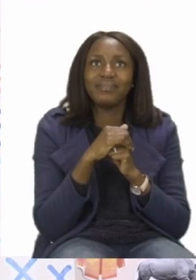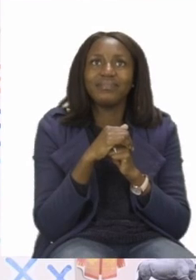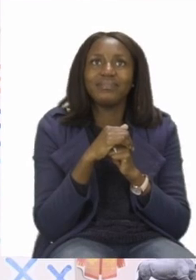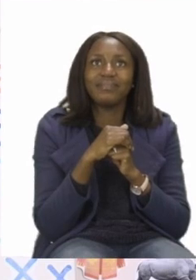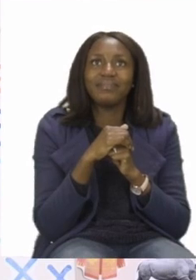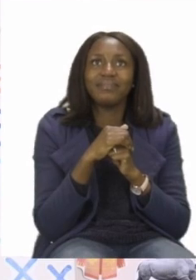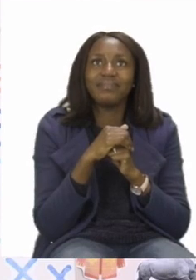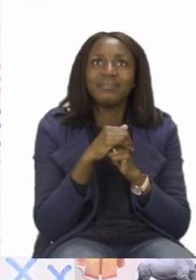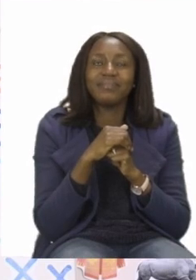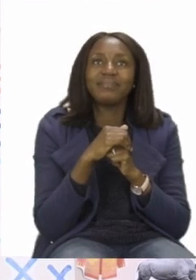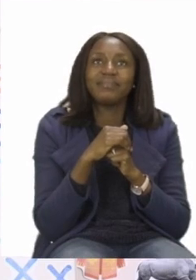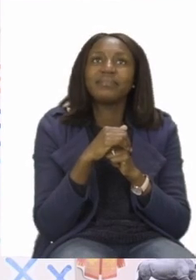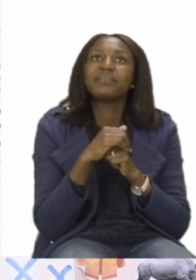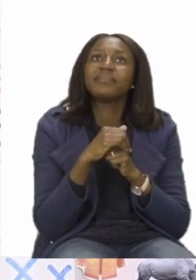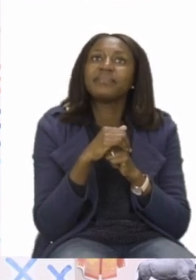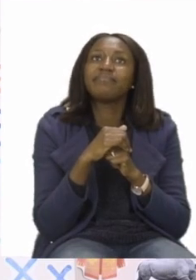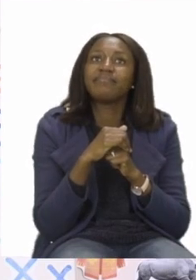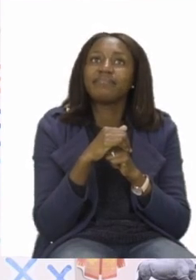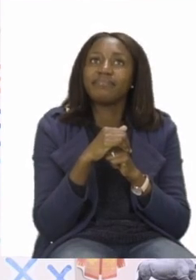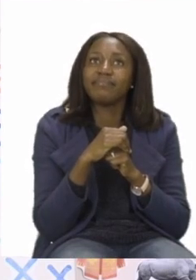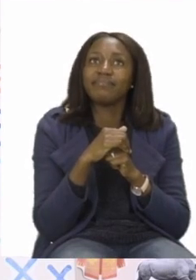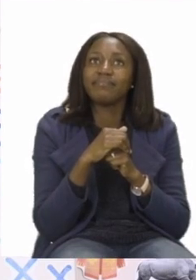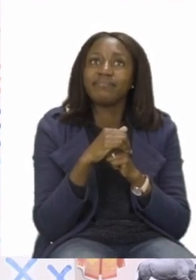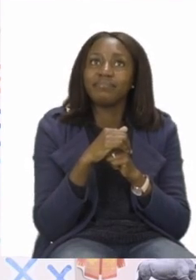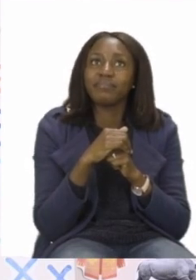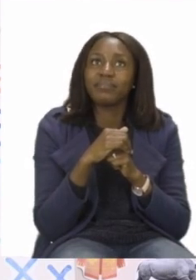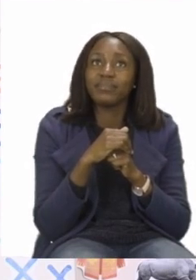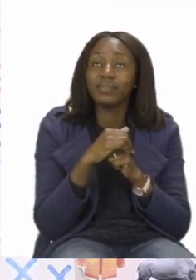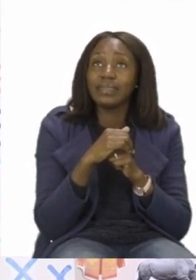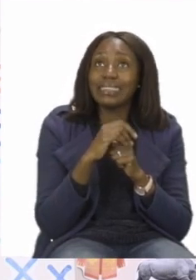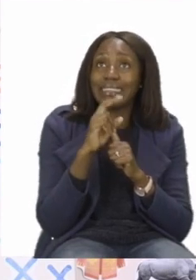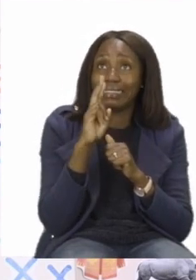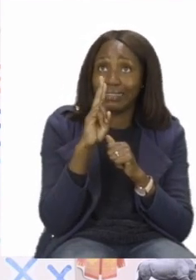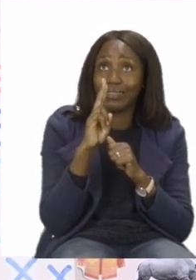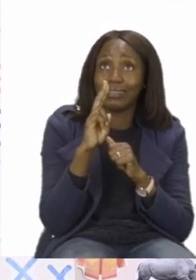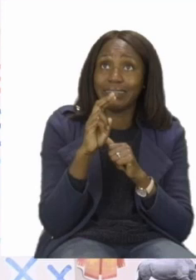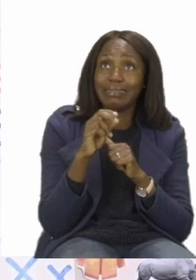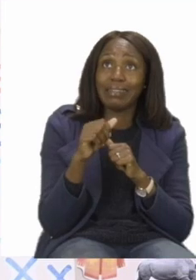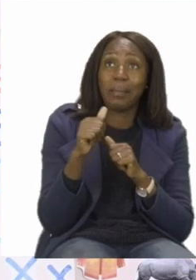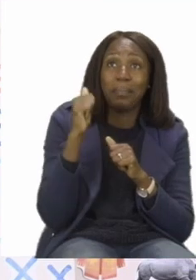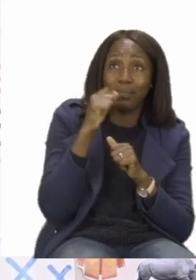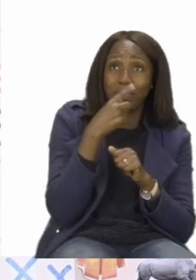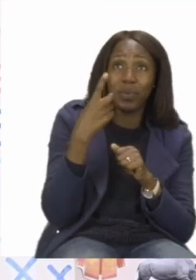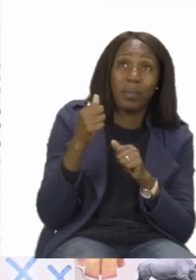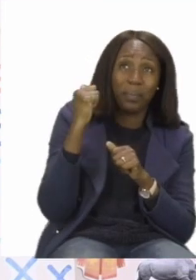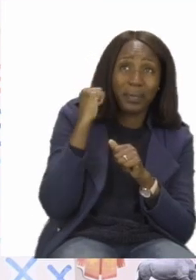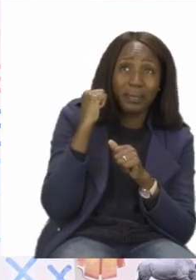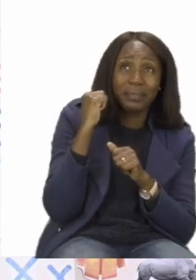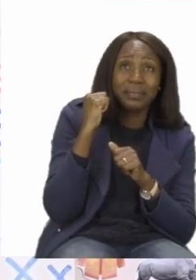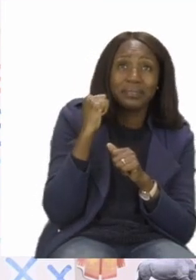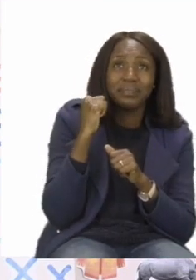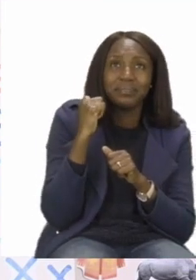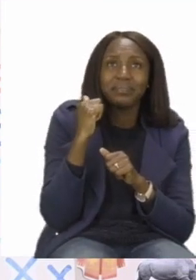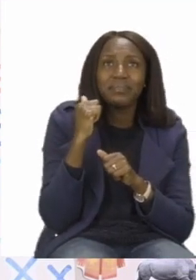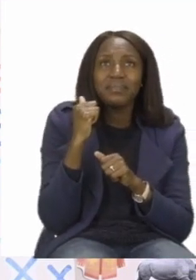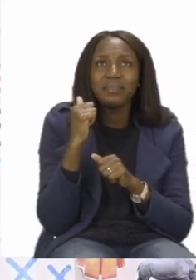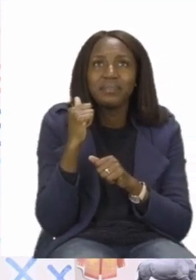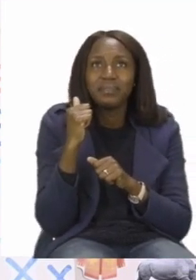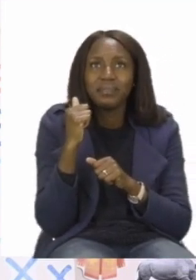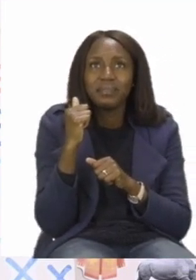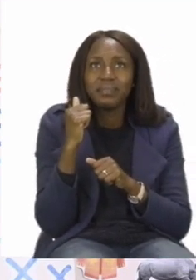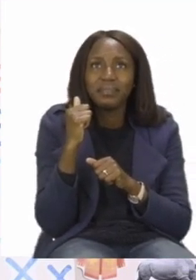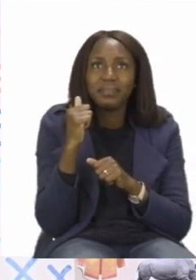our answer. We have 72 and now we need to count going backwards. So we count 1